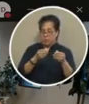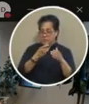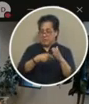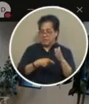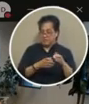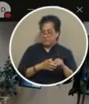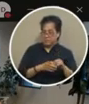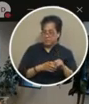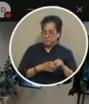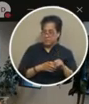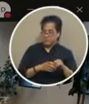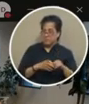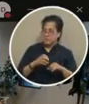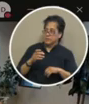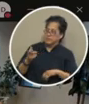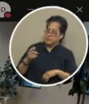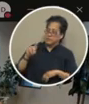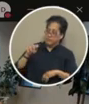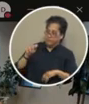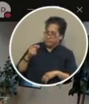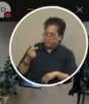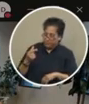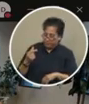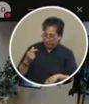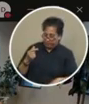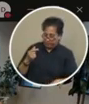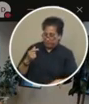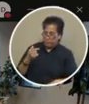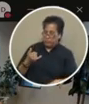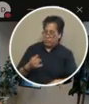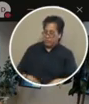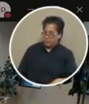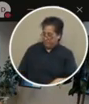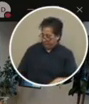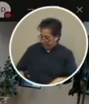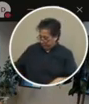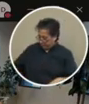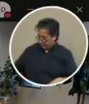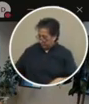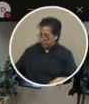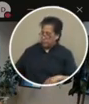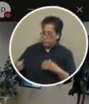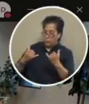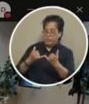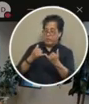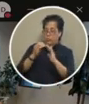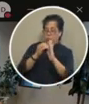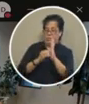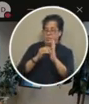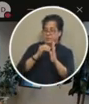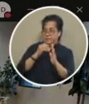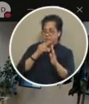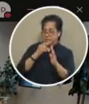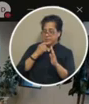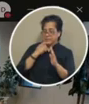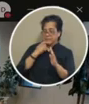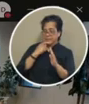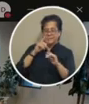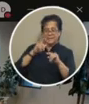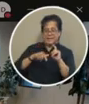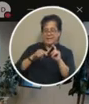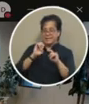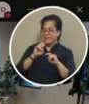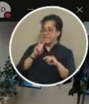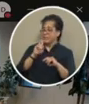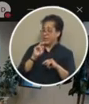Well, right now, what the ordinance stipulates is that they will not be evicted. It doesn't say that they don't pay rent. And